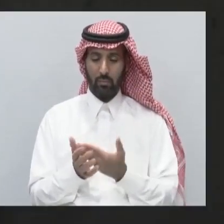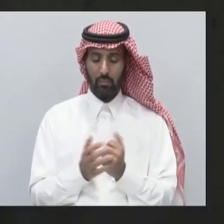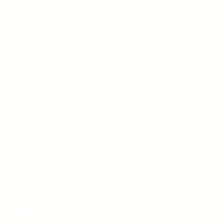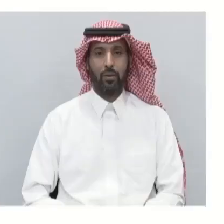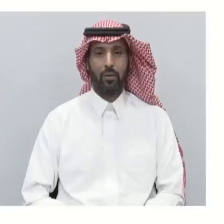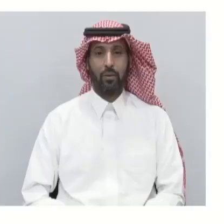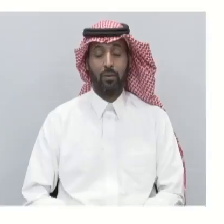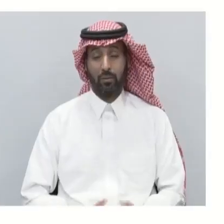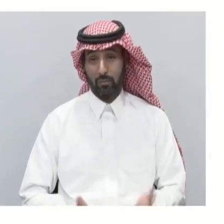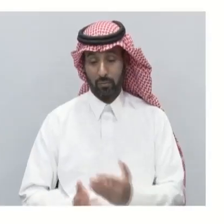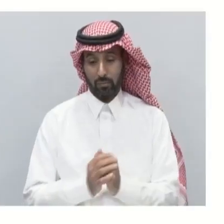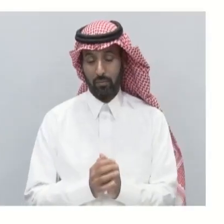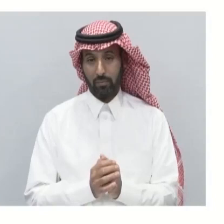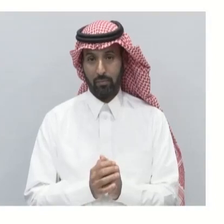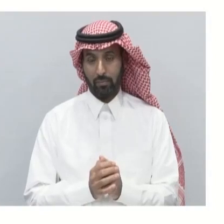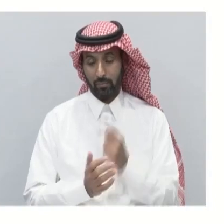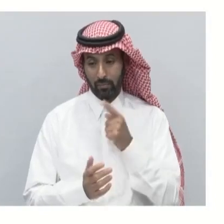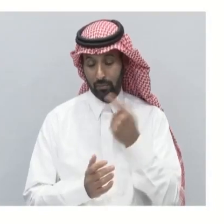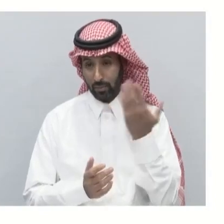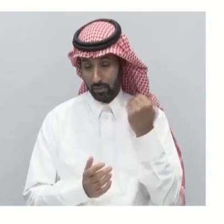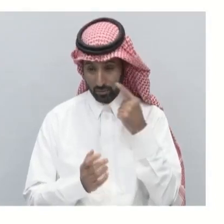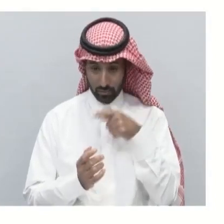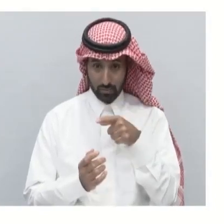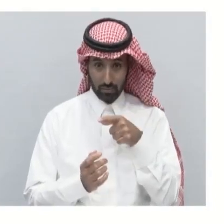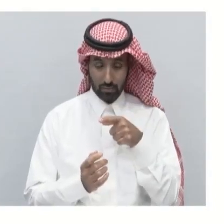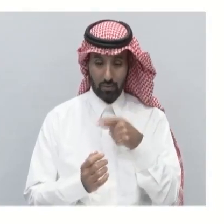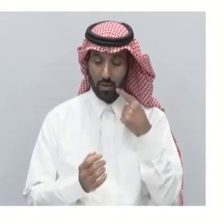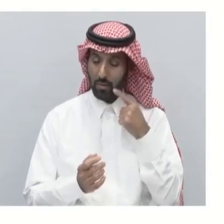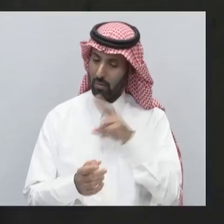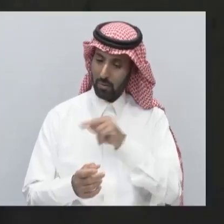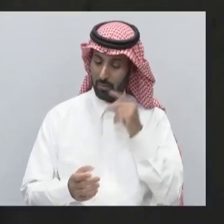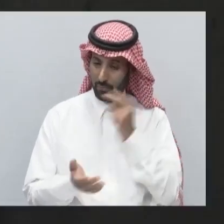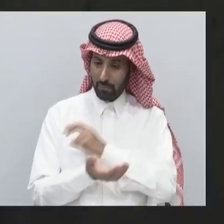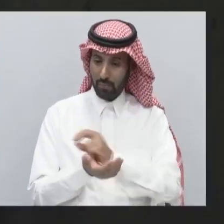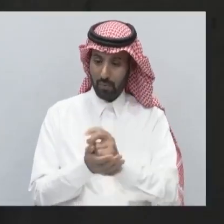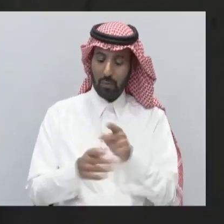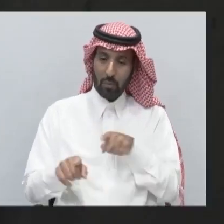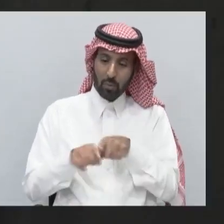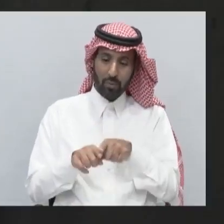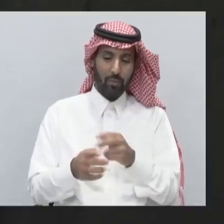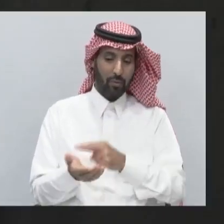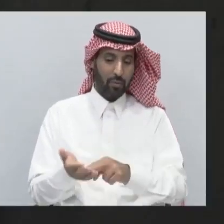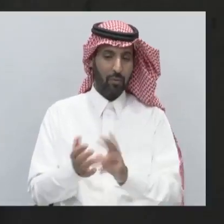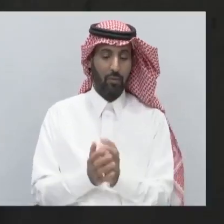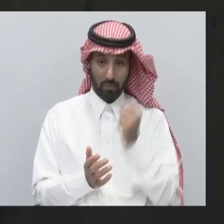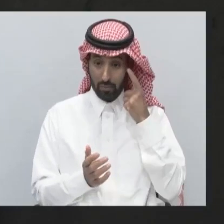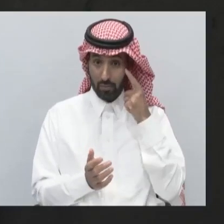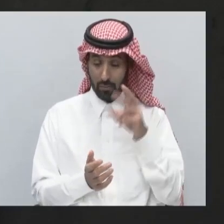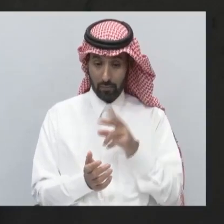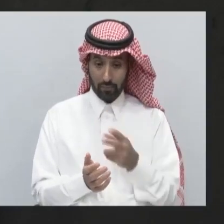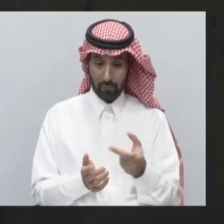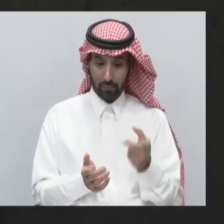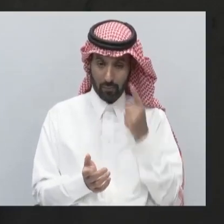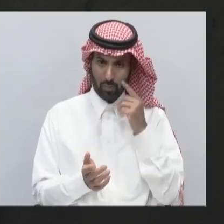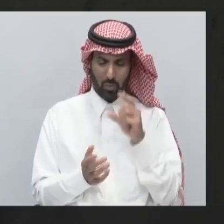name. Okay, so as you have noticed, this is more like an informal email. So you can notice that it is